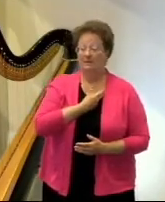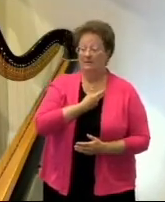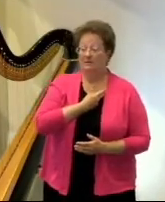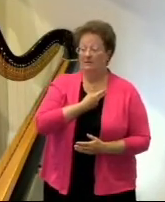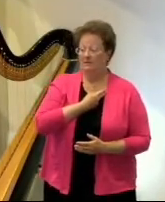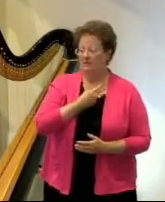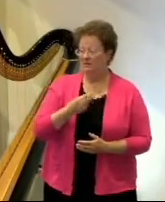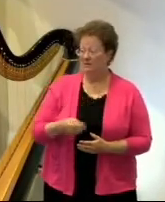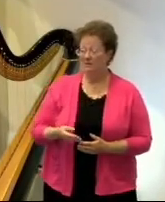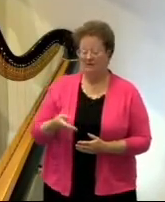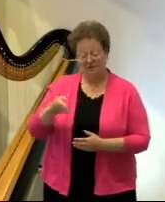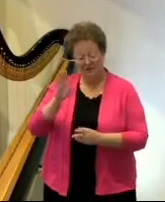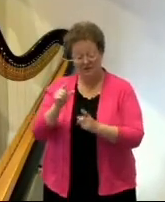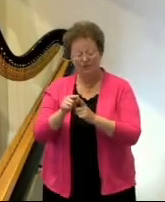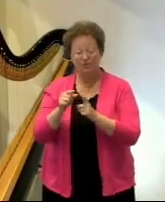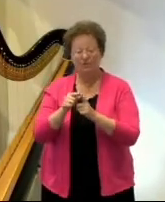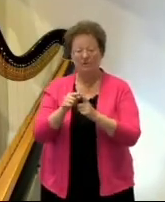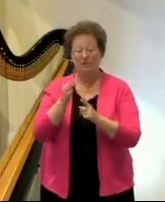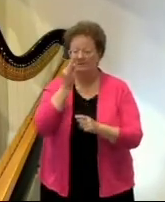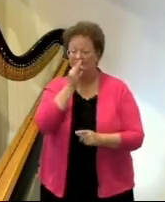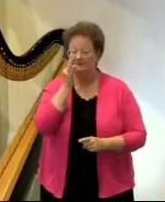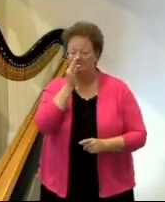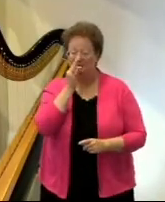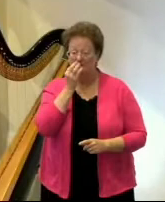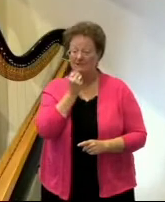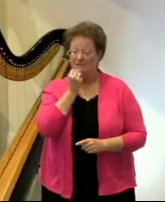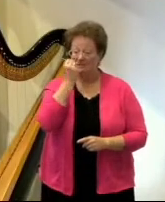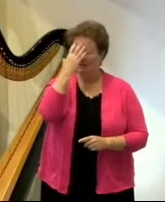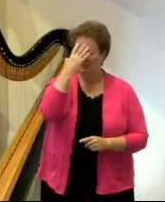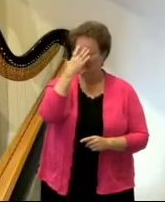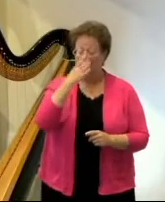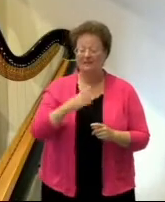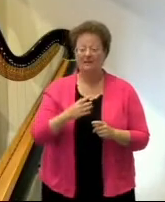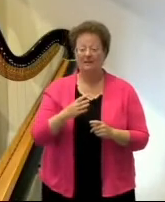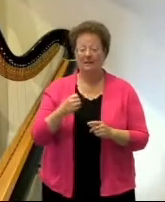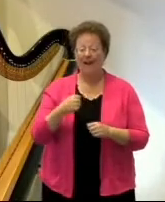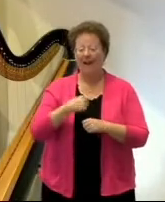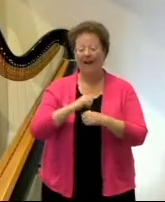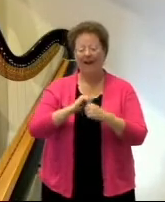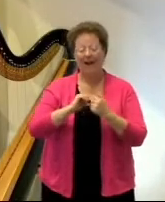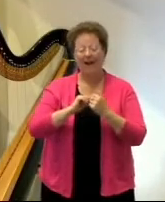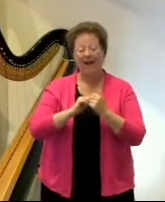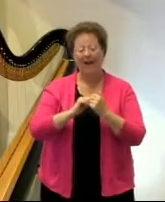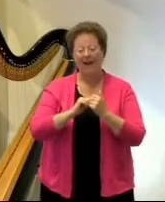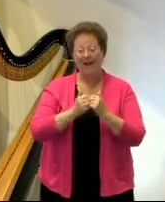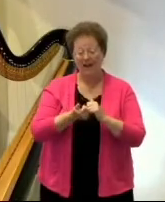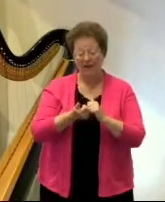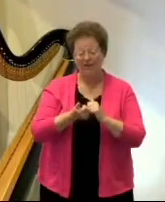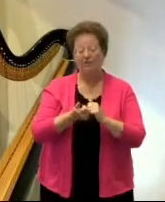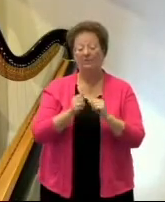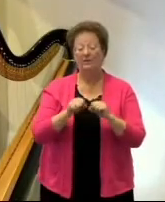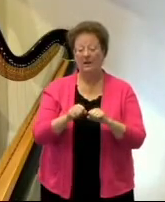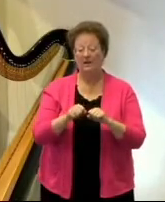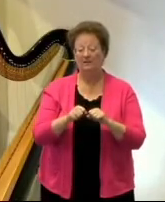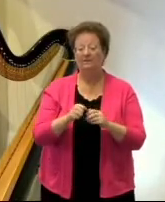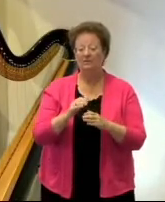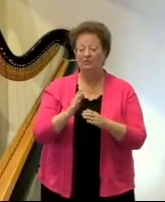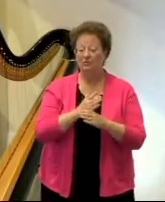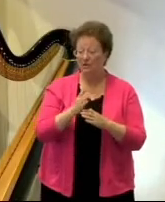means of grace, God's word and sacraments. Those are the church's tools of conversion and growth in